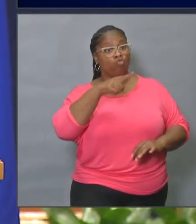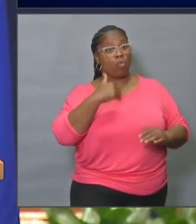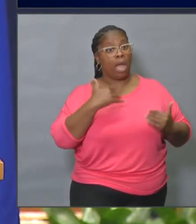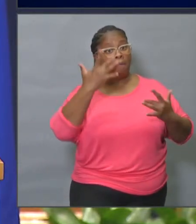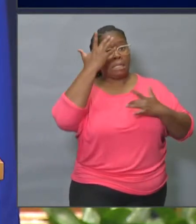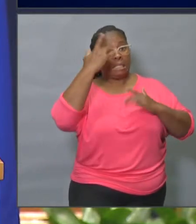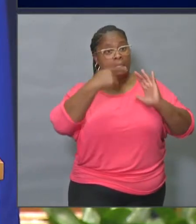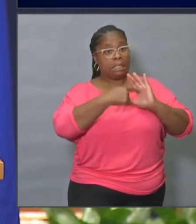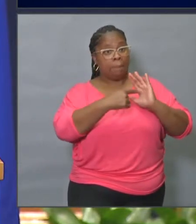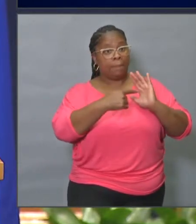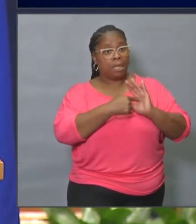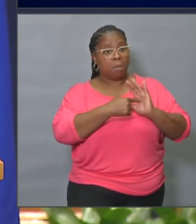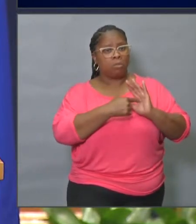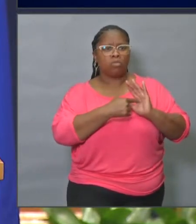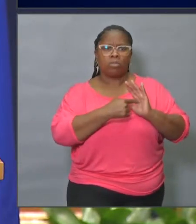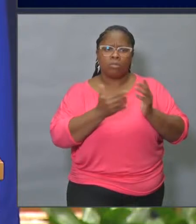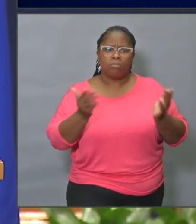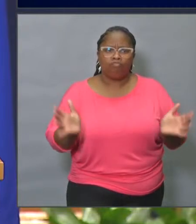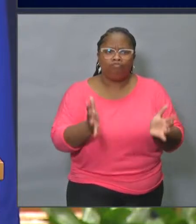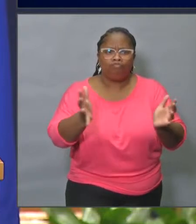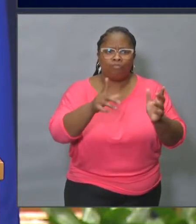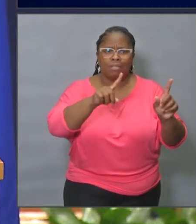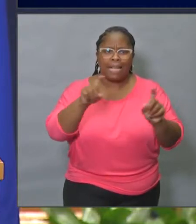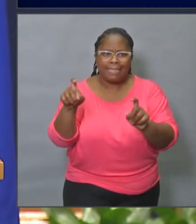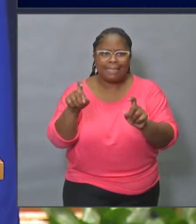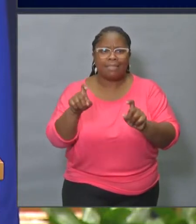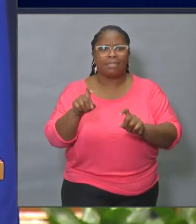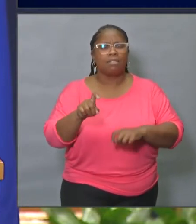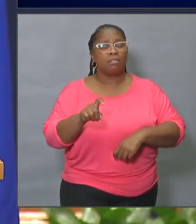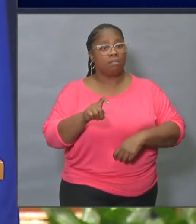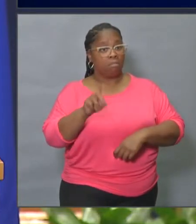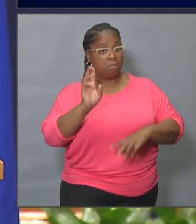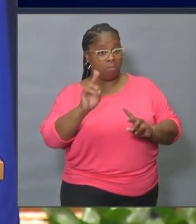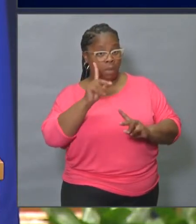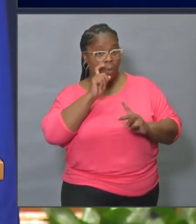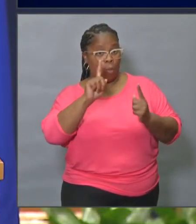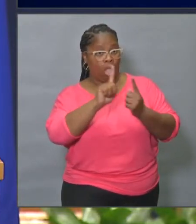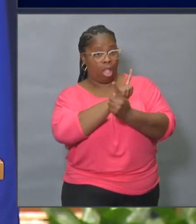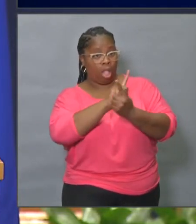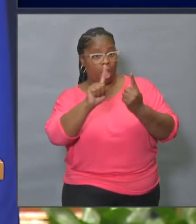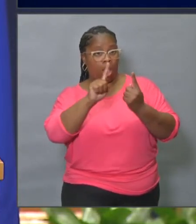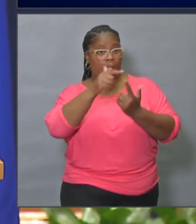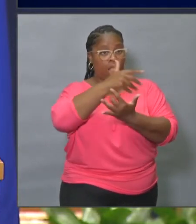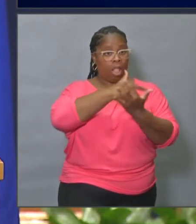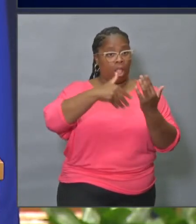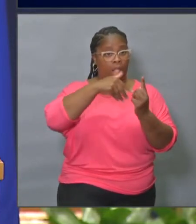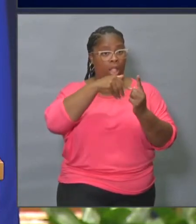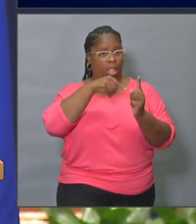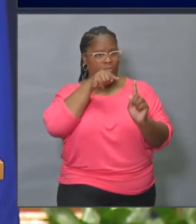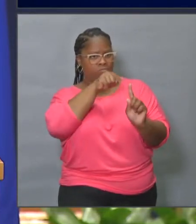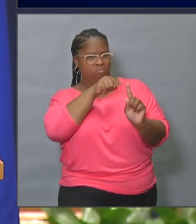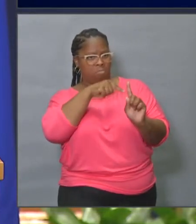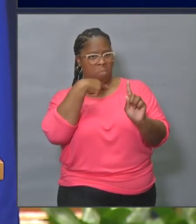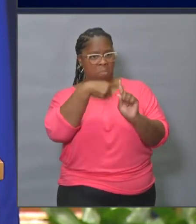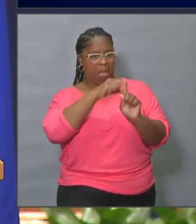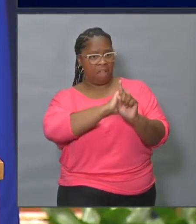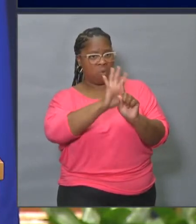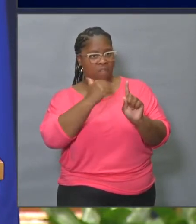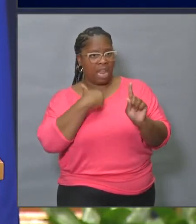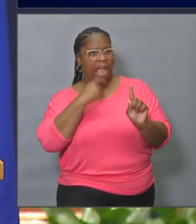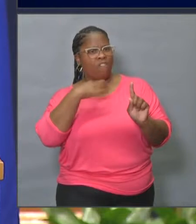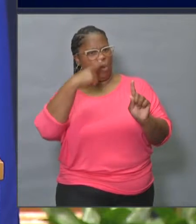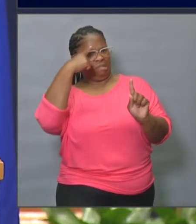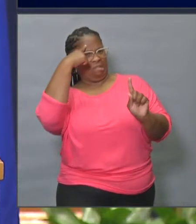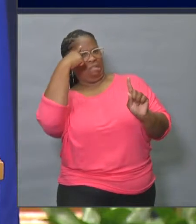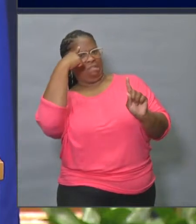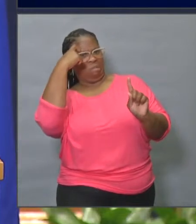symptoms, as well as for people who have been close contacts of people who are positive or are suspected of being positive